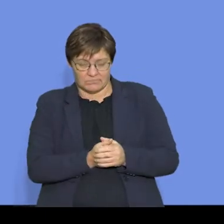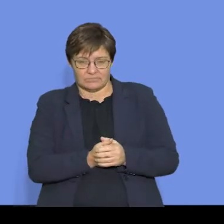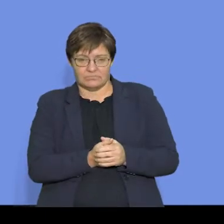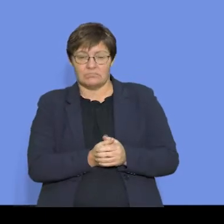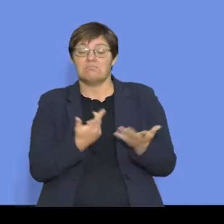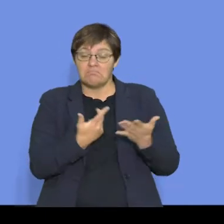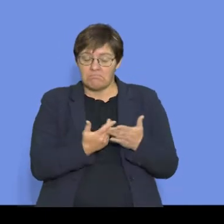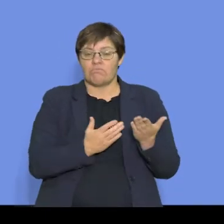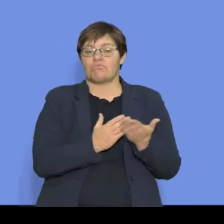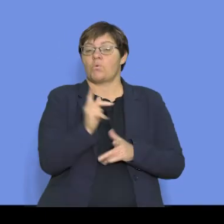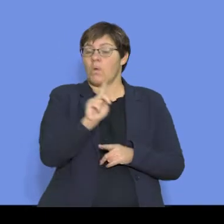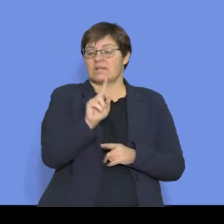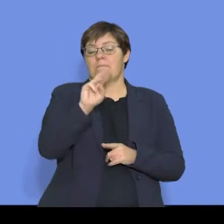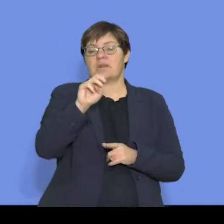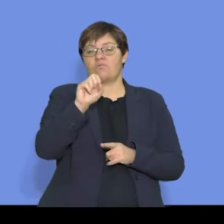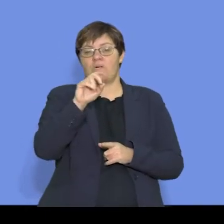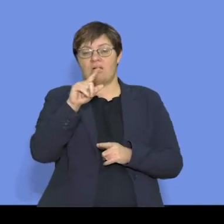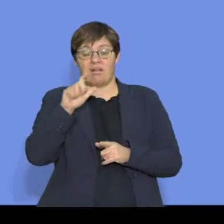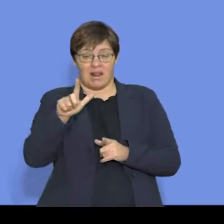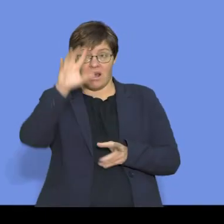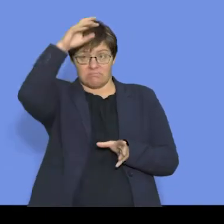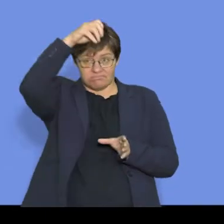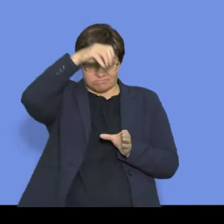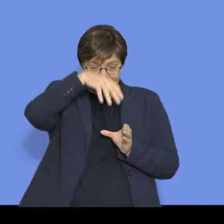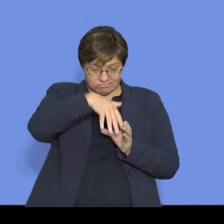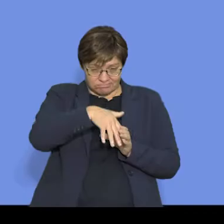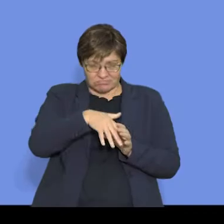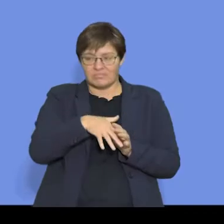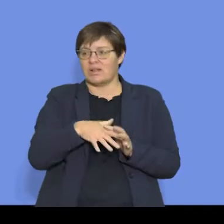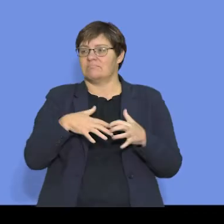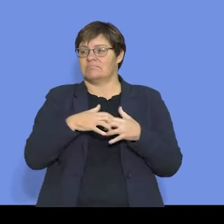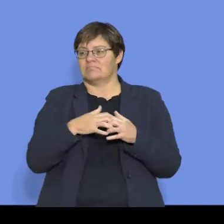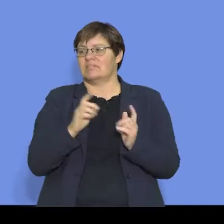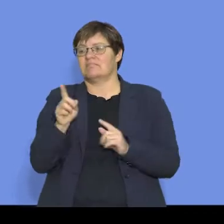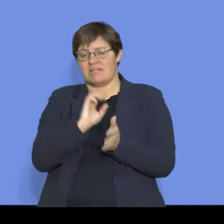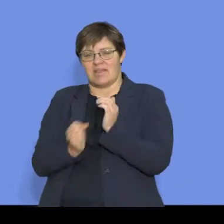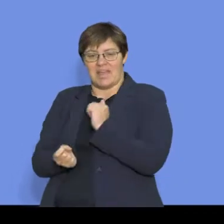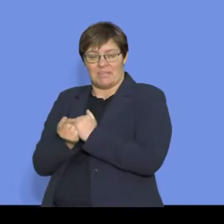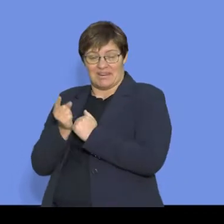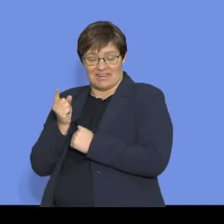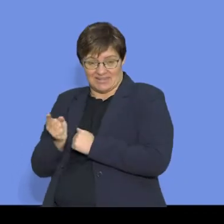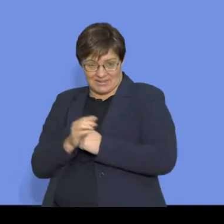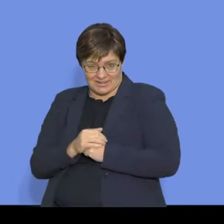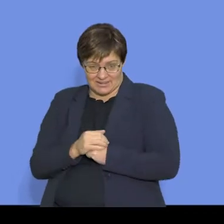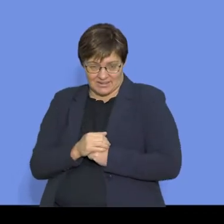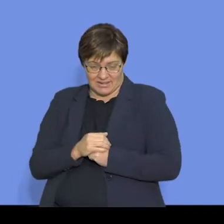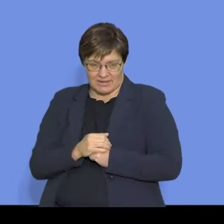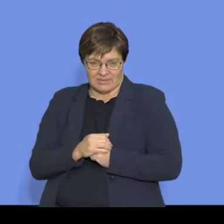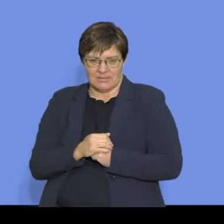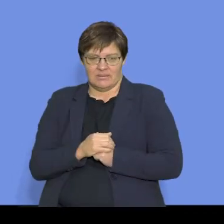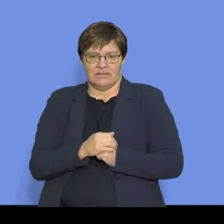can be mineralized. That's one of the methods, and that is what happened in